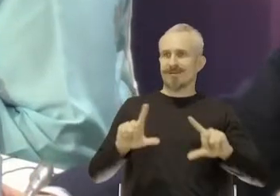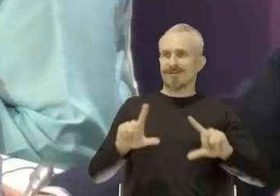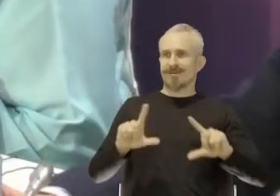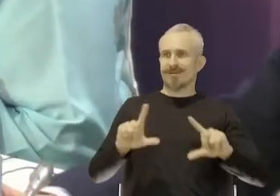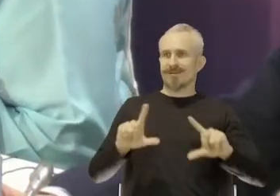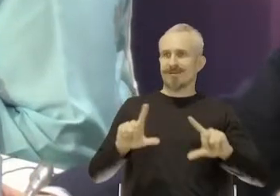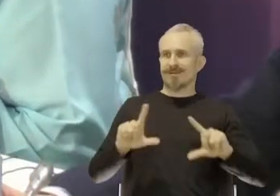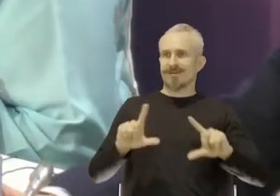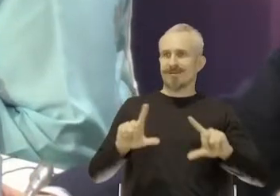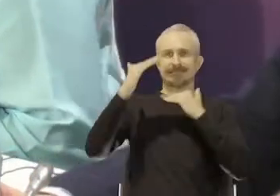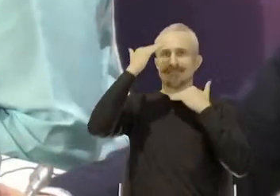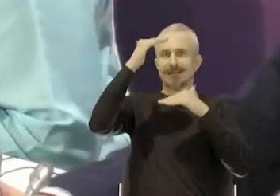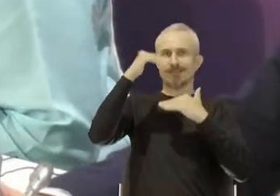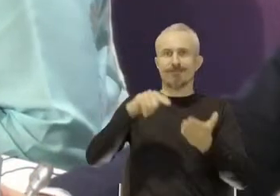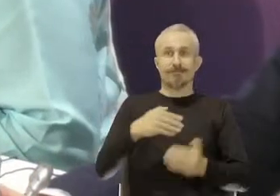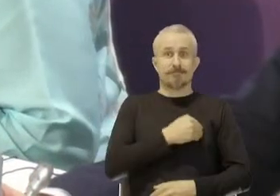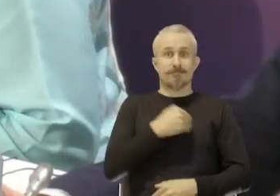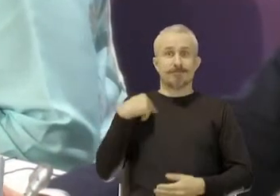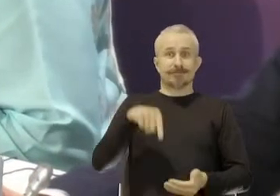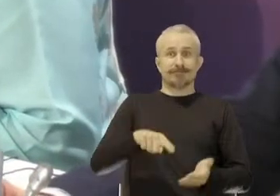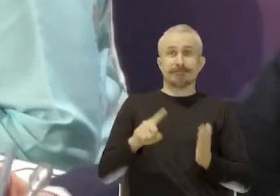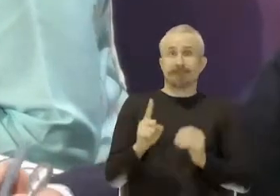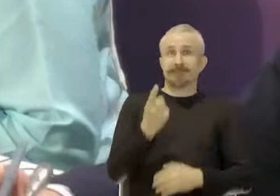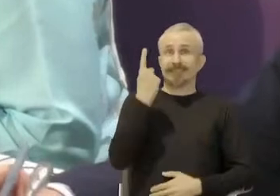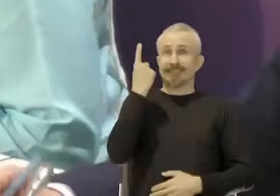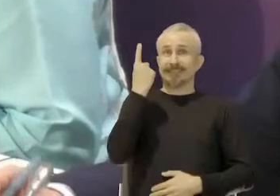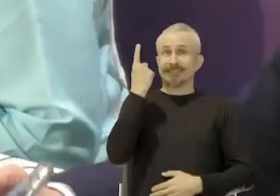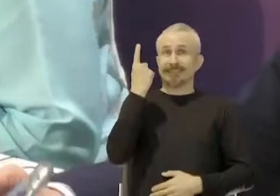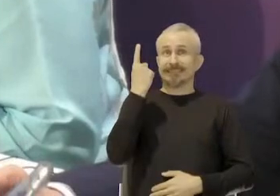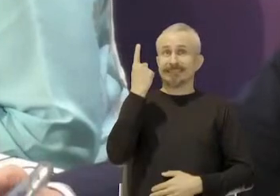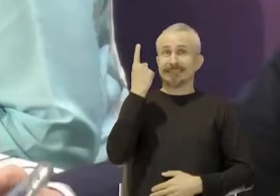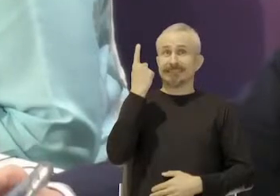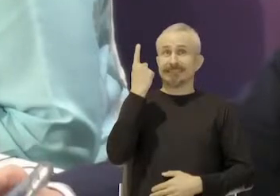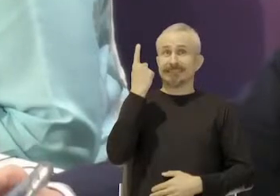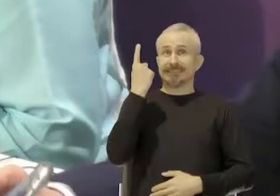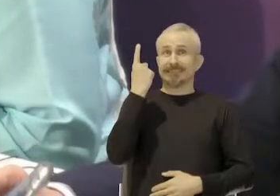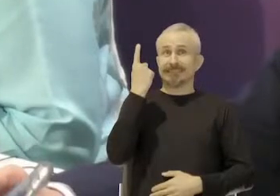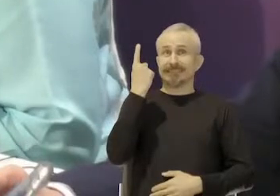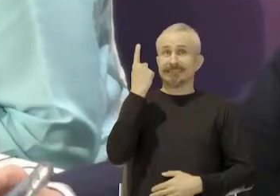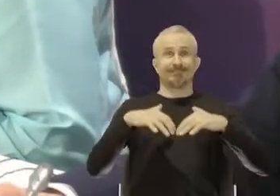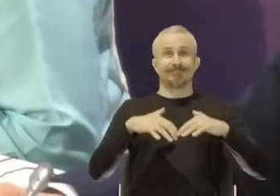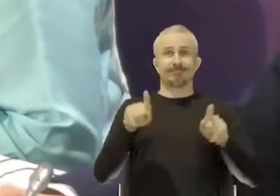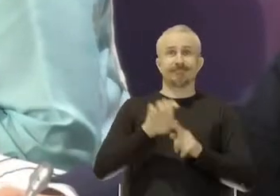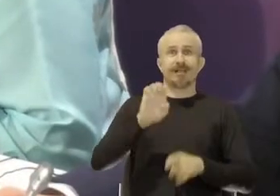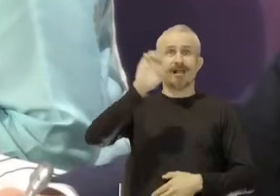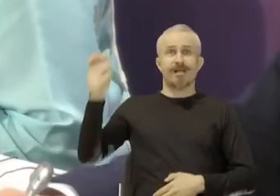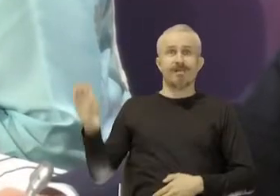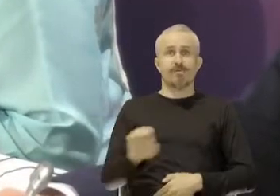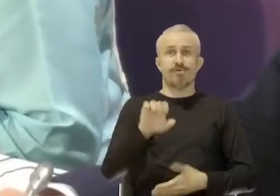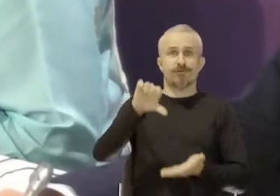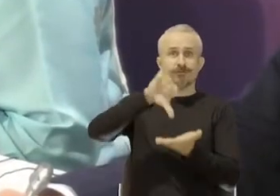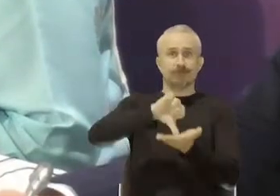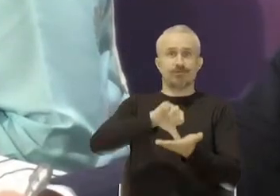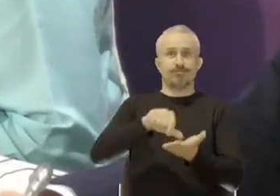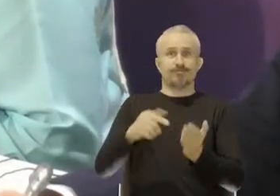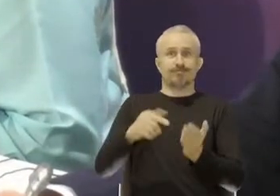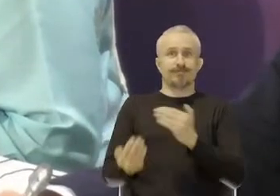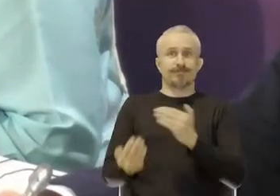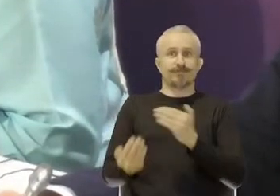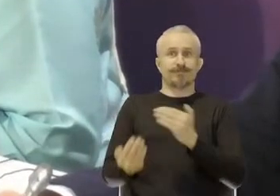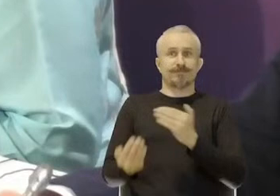event is taking place in the Eastern European region. We are convinced that the interaction